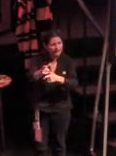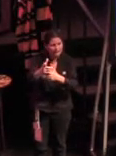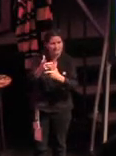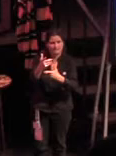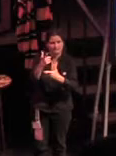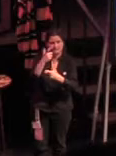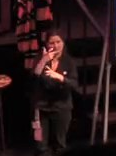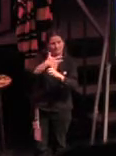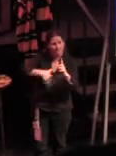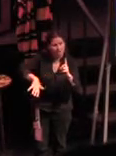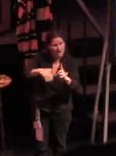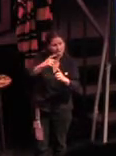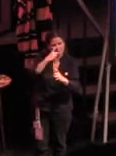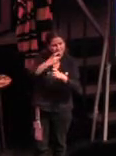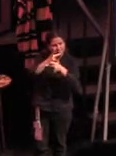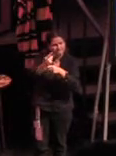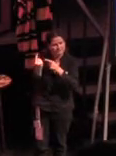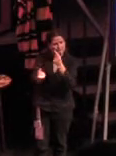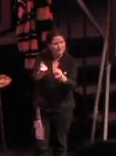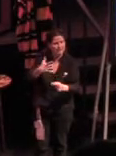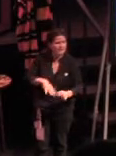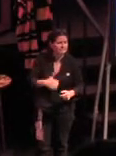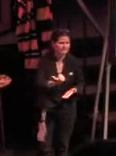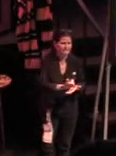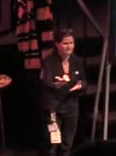needs. Yeah, that's a great question.